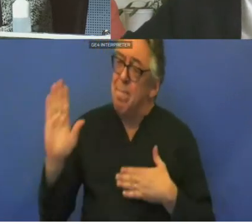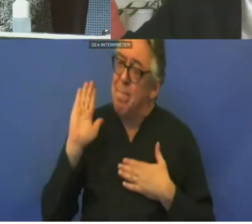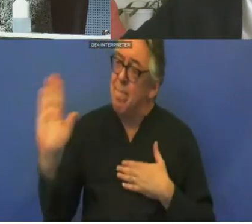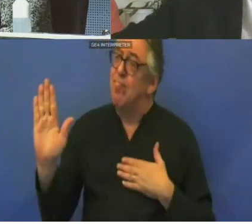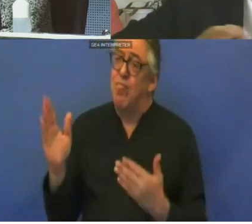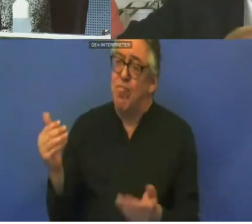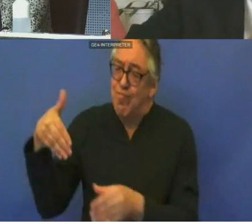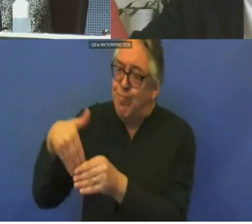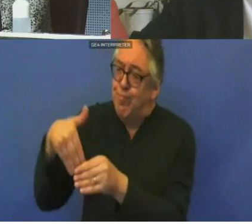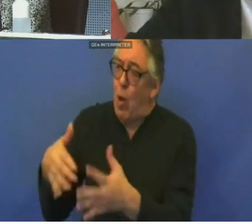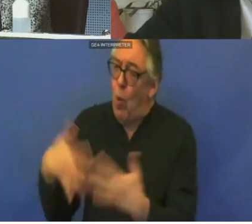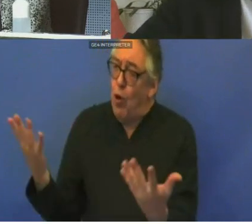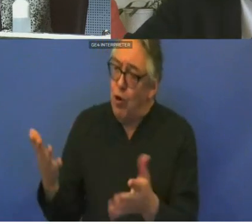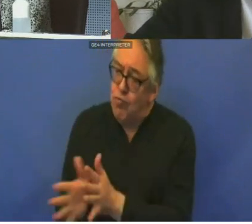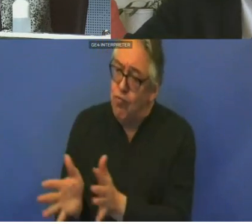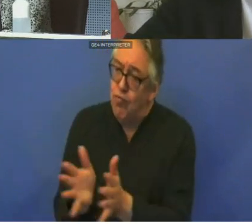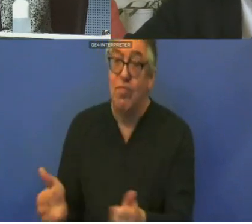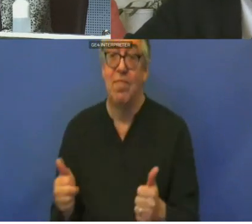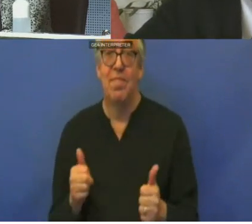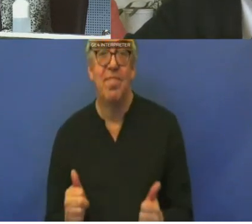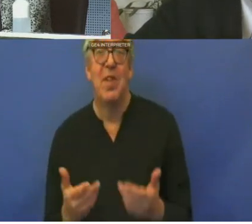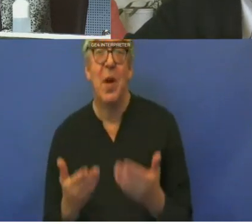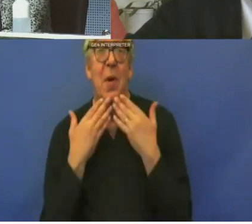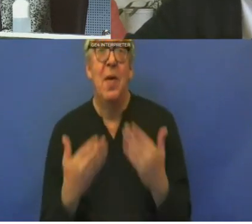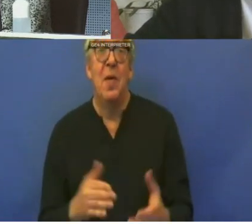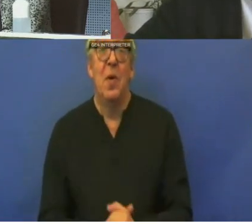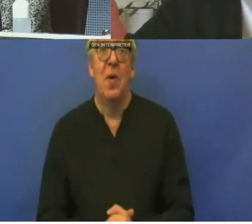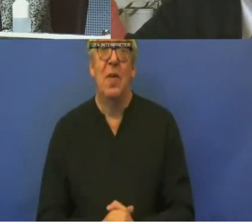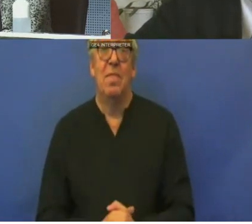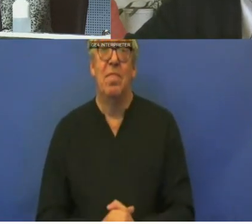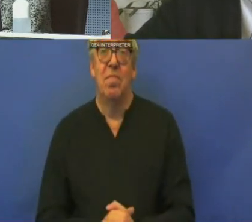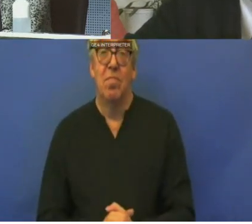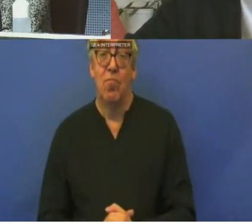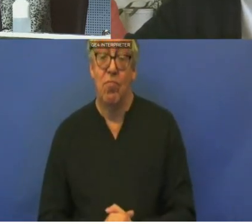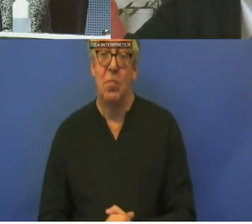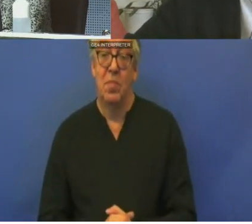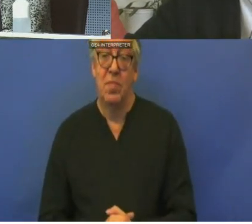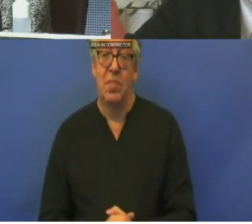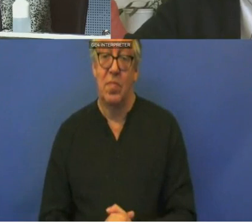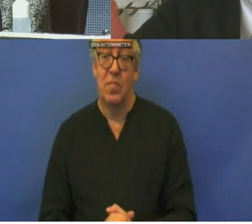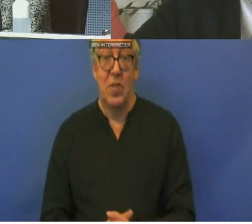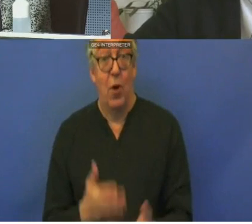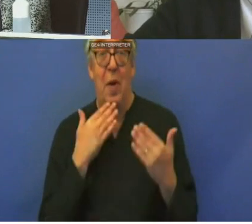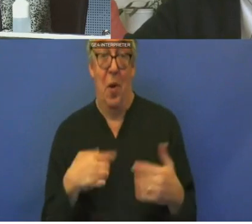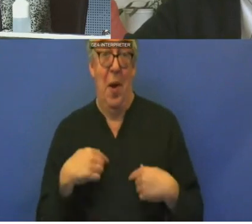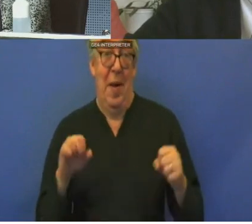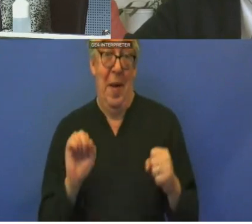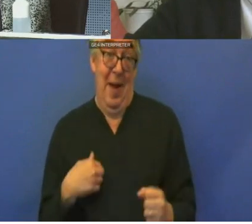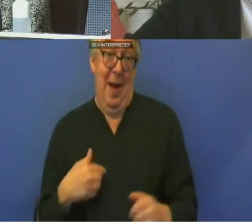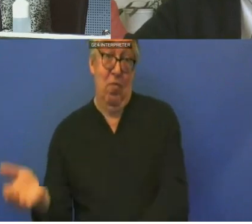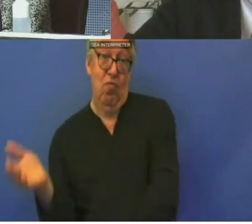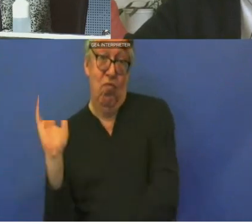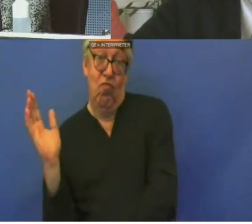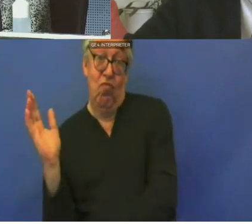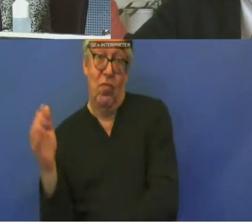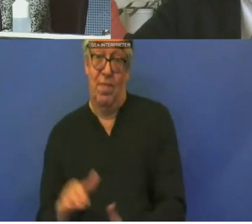The floor, so giving us space to explain what we're doing, especially when we know that youth is one of the main stakeholders in